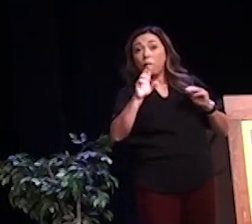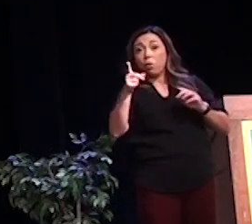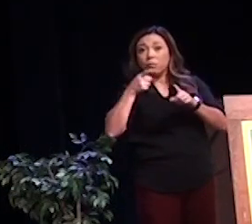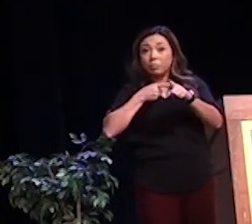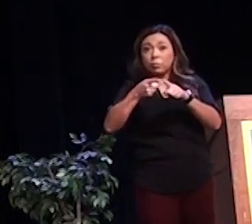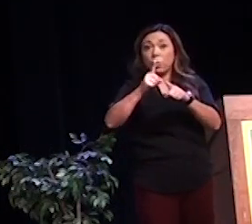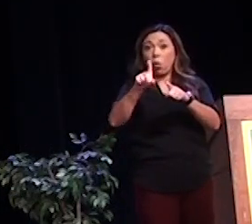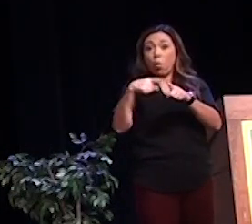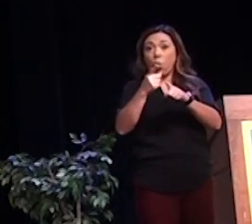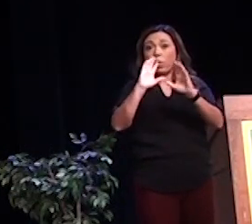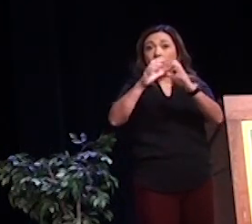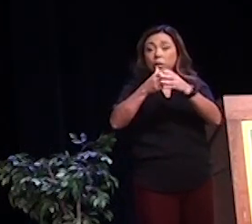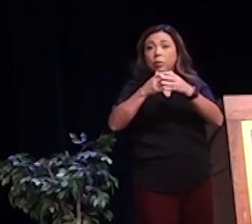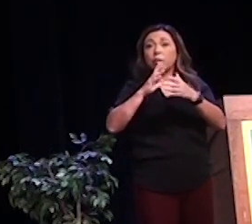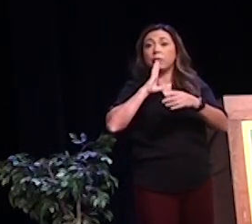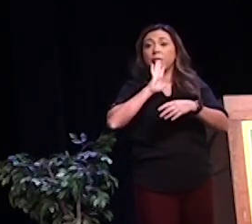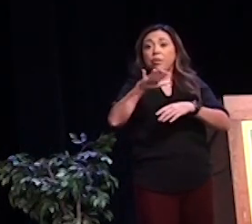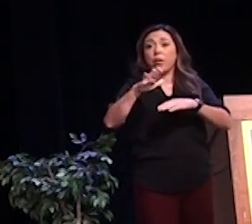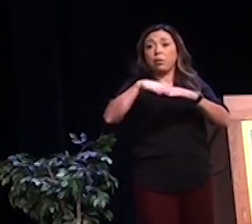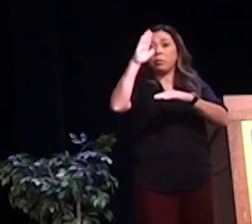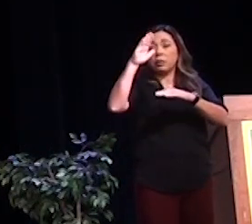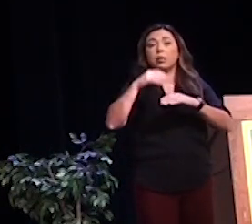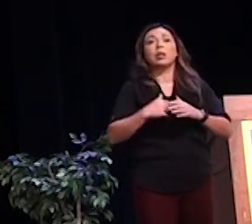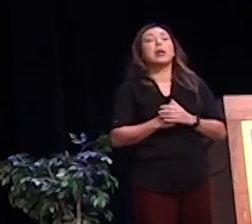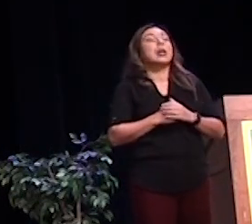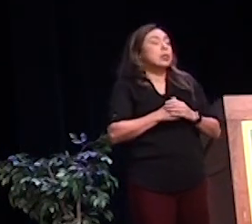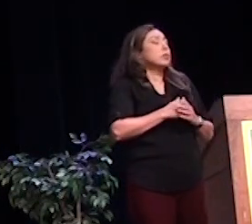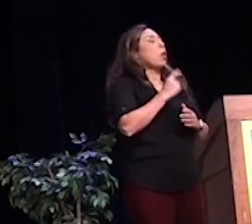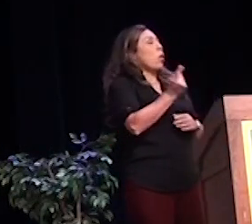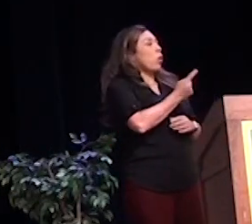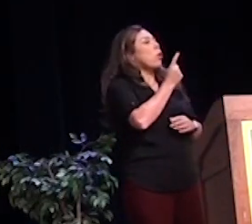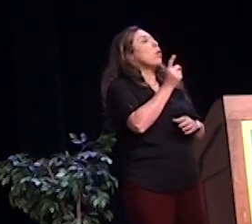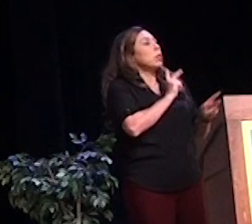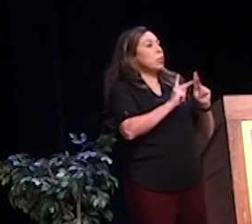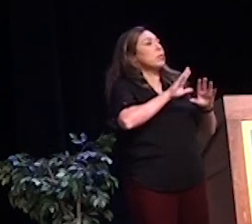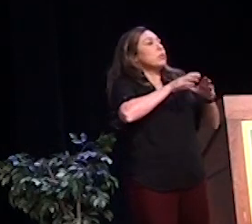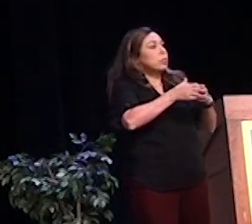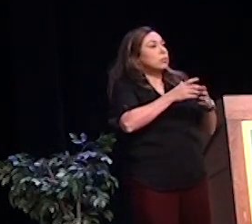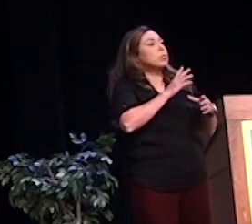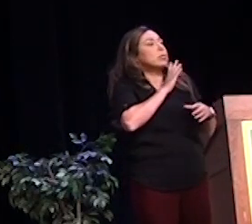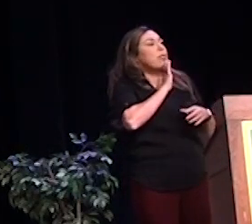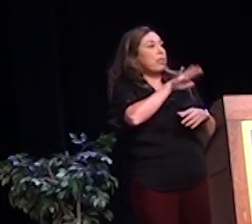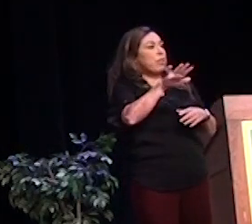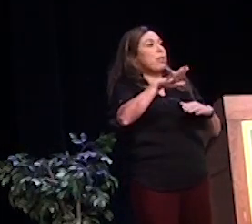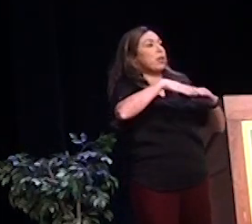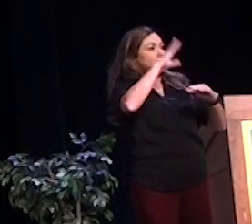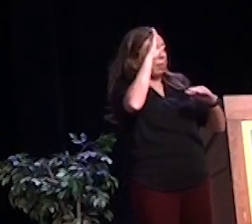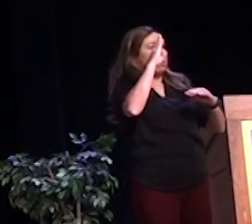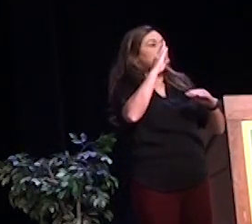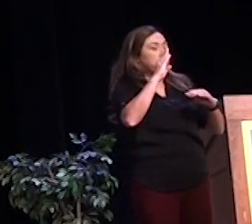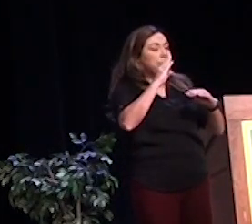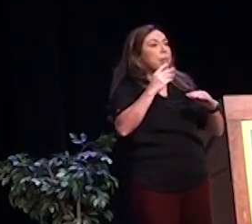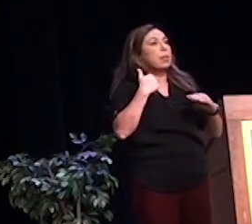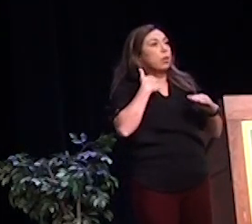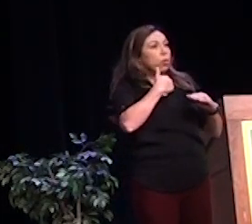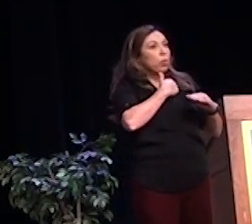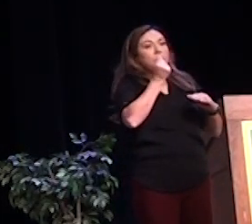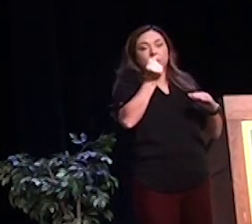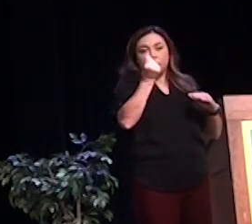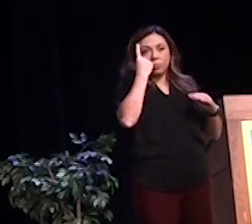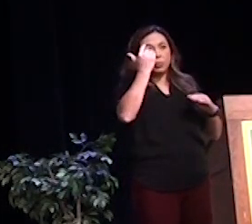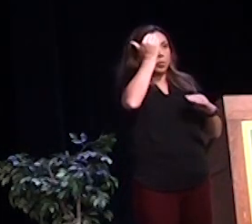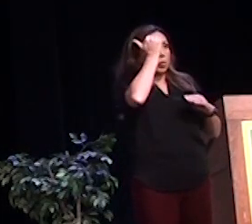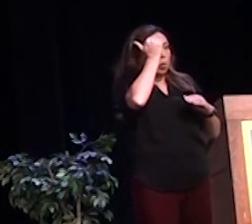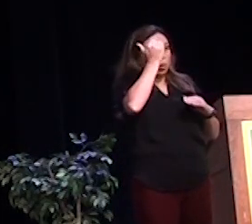for people 55 and older? So it is exclusively for folks that are 55 and older. We do recognize